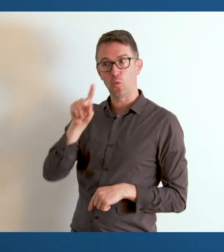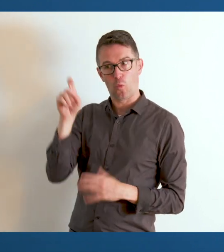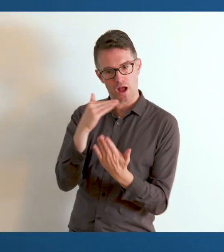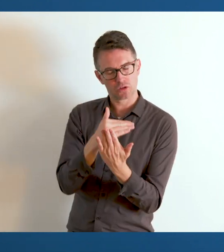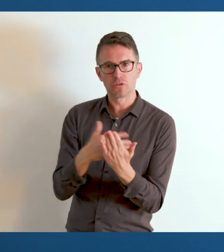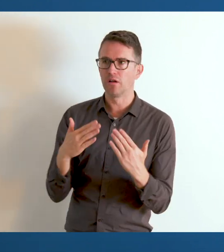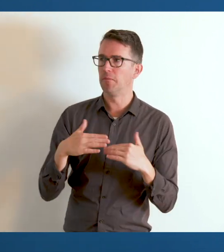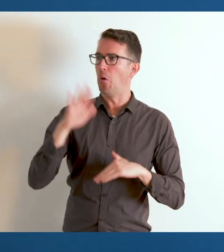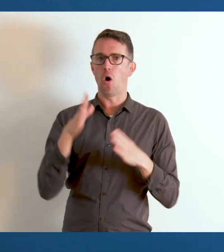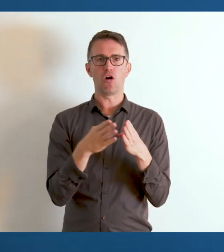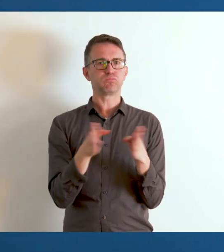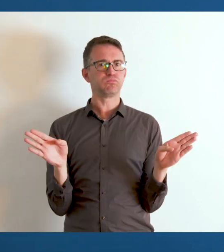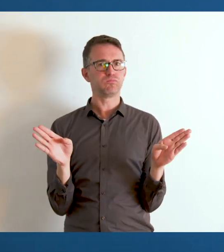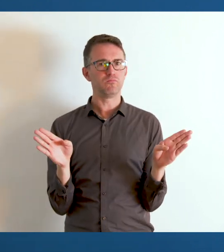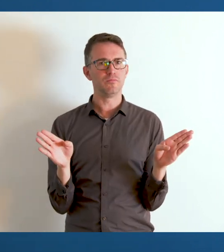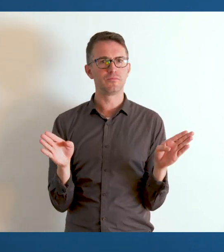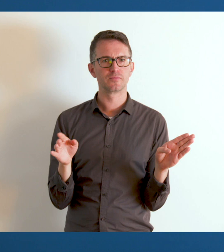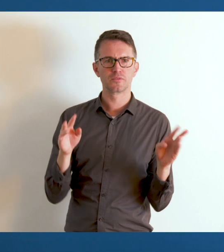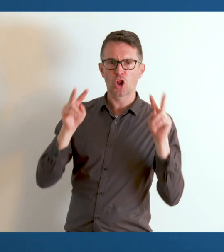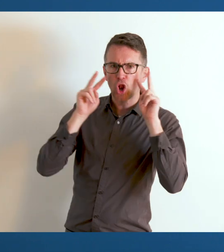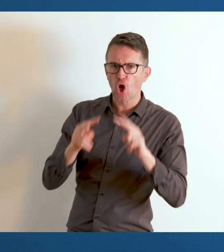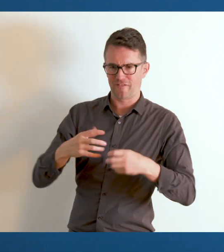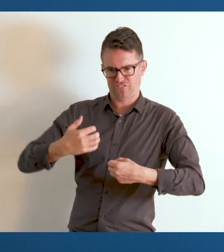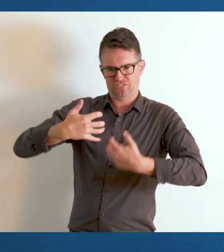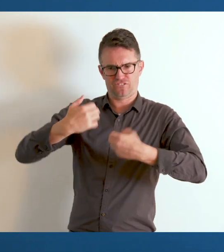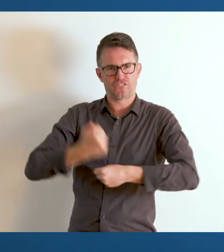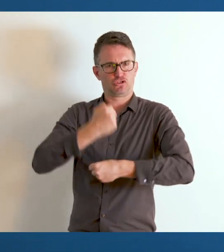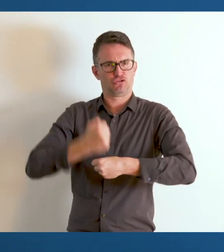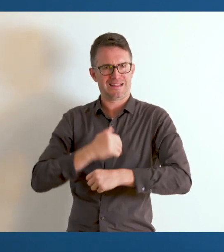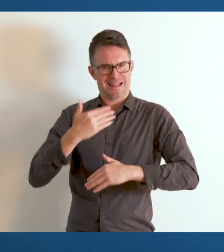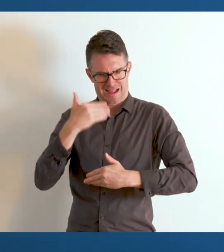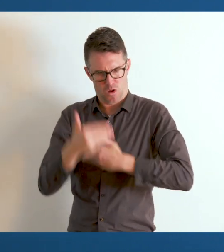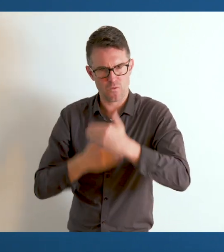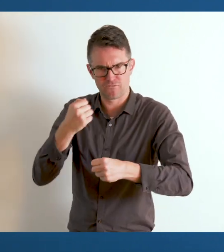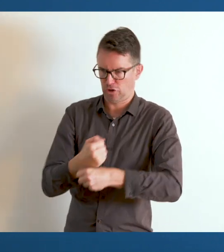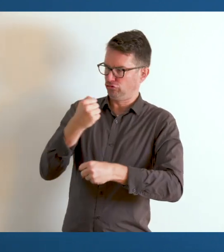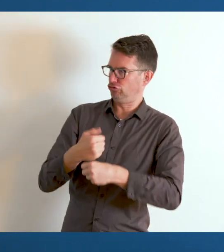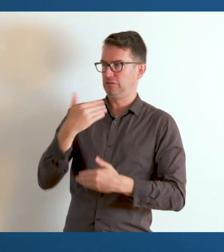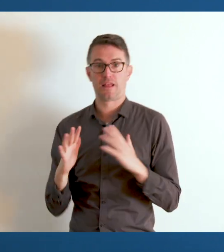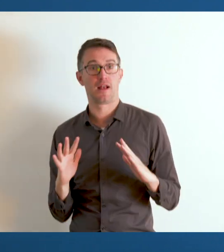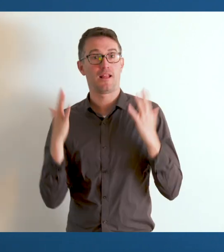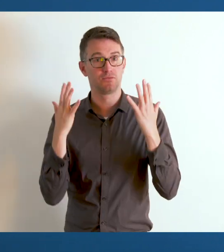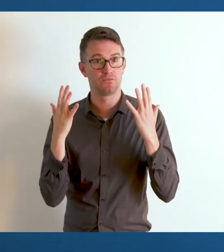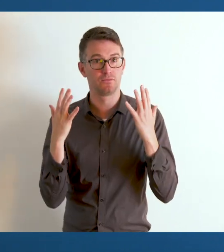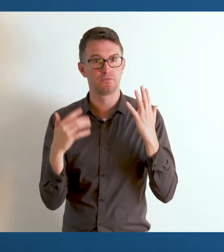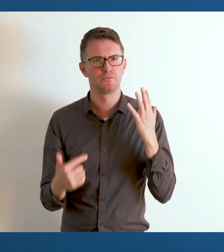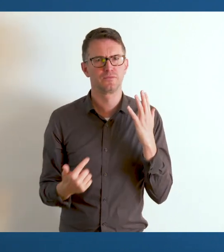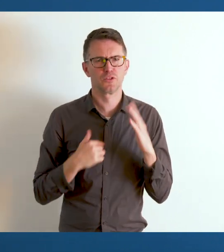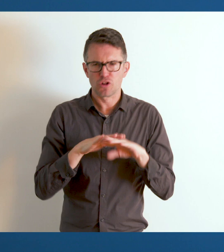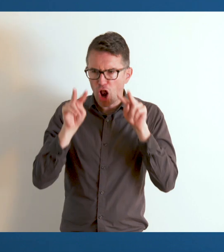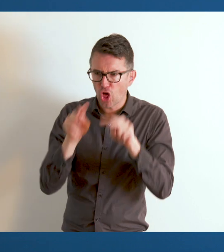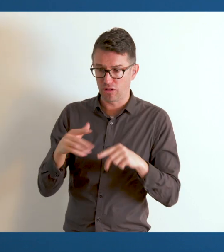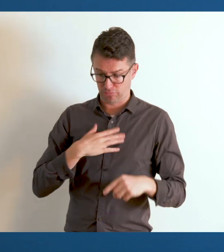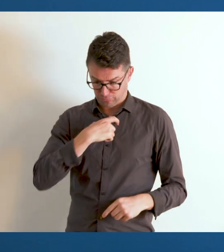focus on this functional approach to disability. We're not talking about conditions or diagnoses, but a